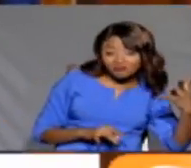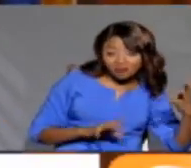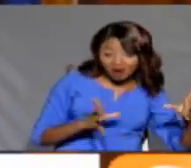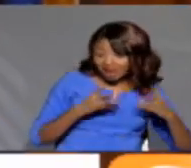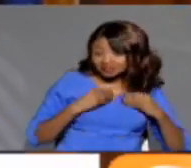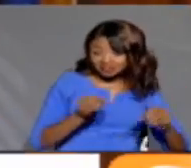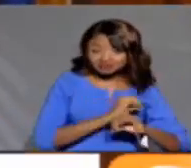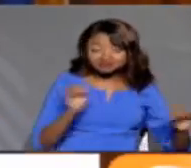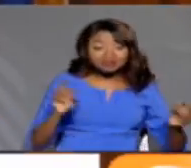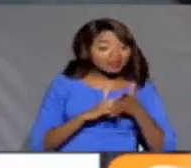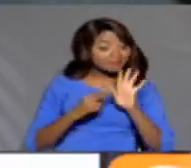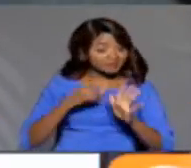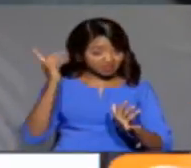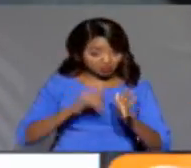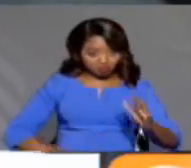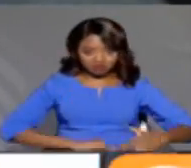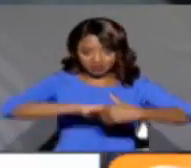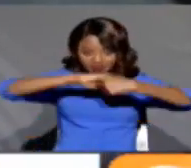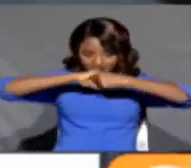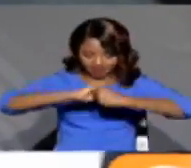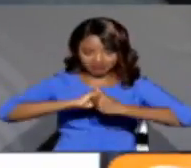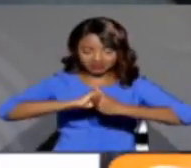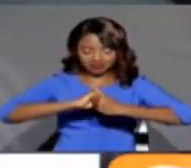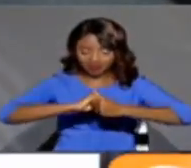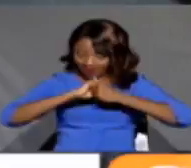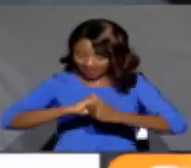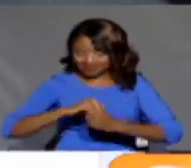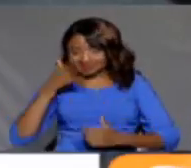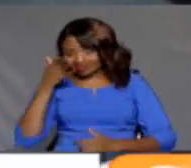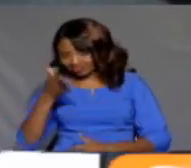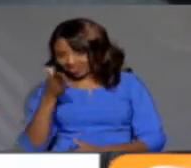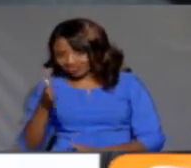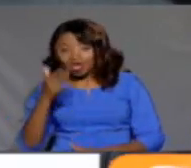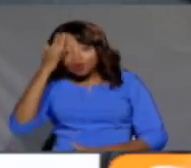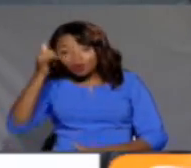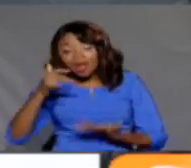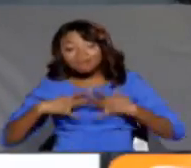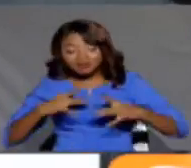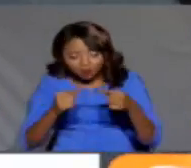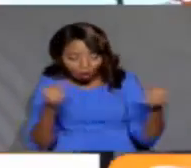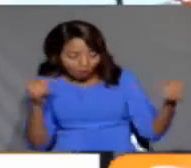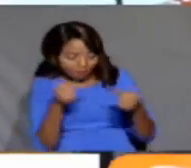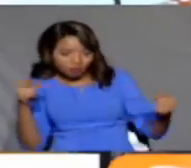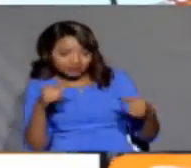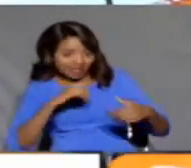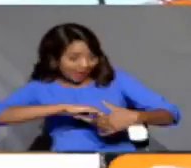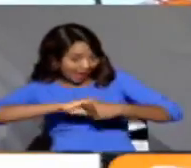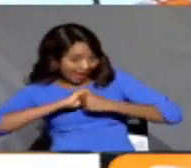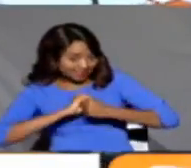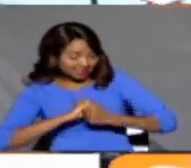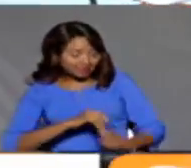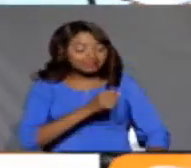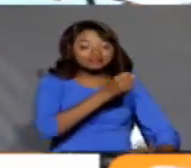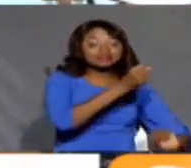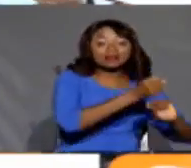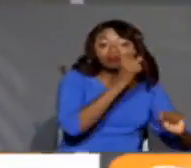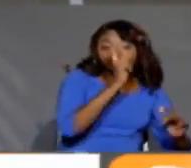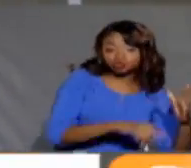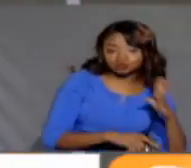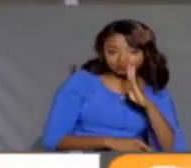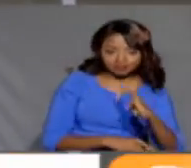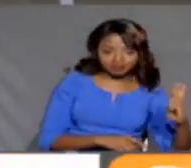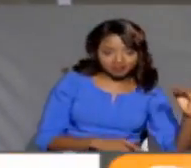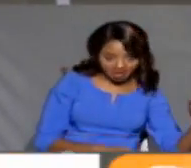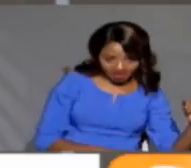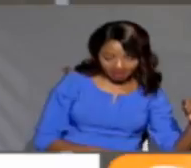word handshake. Handshake, iko hapo mahali. Right. Exactly. Because now those who seem to be proponents of the handshake are for the BBI, whose report you've not